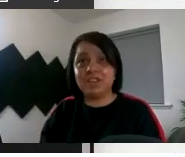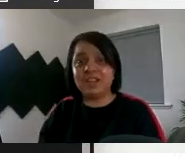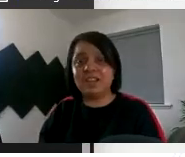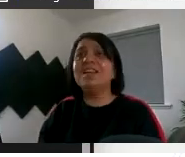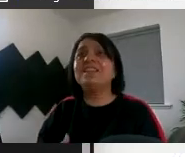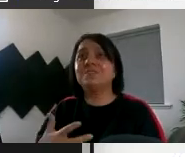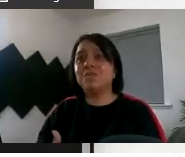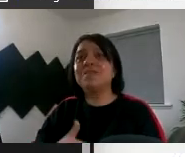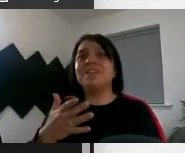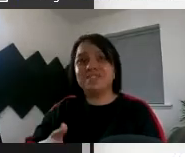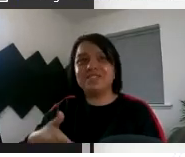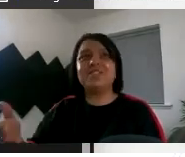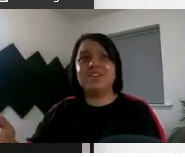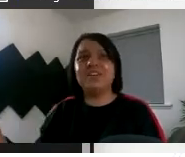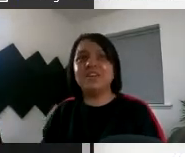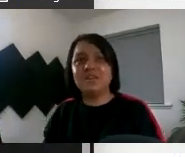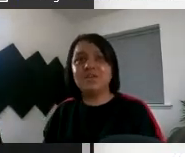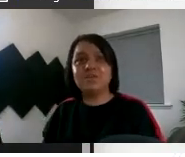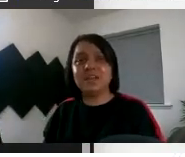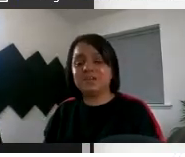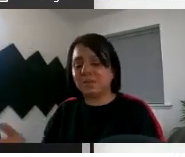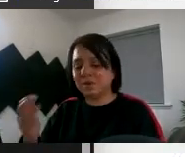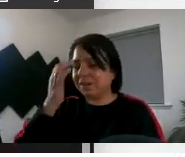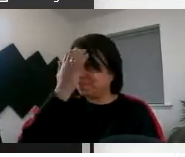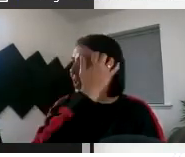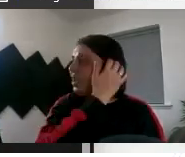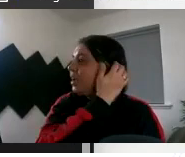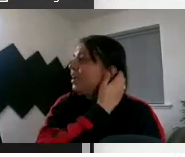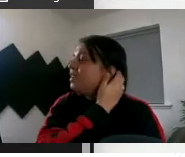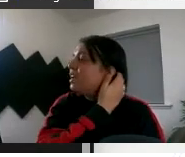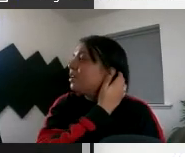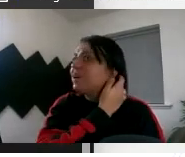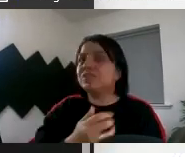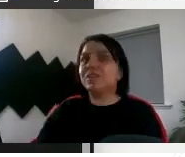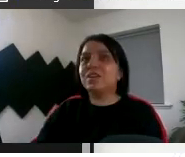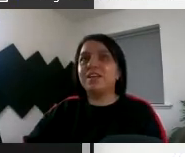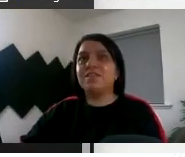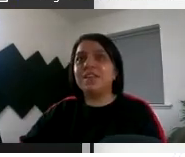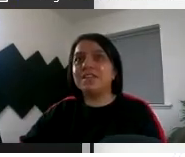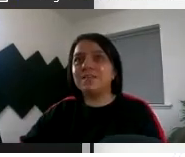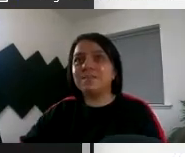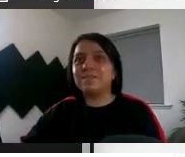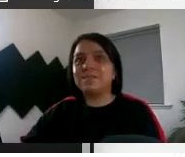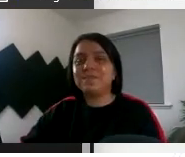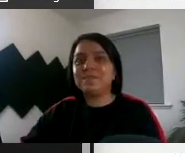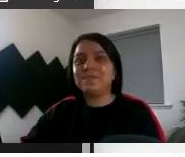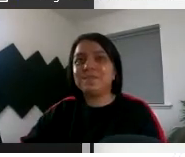like that. That's what they generally tend to look like. Is there any questions on any of these?